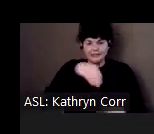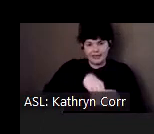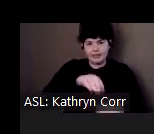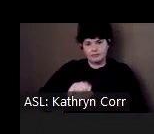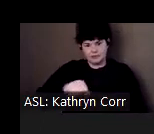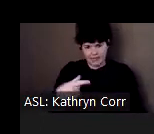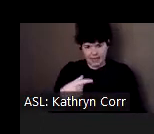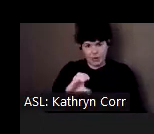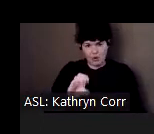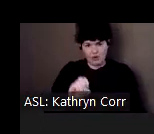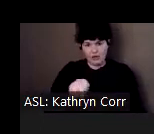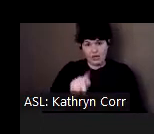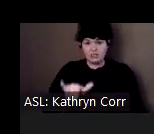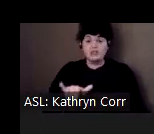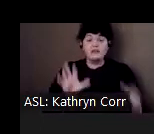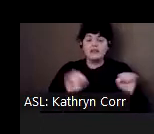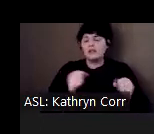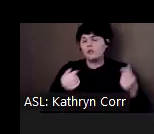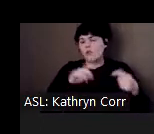one application.